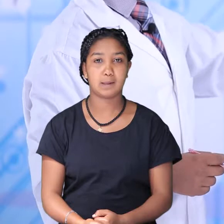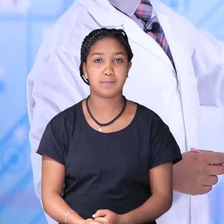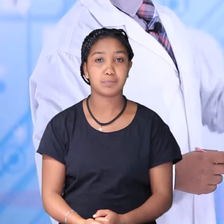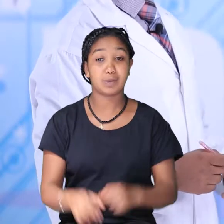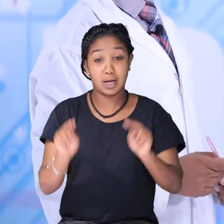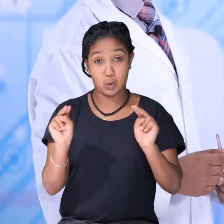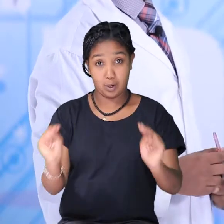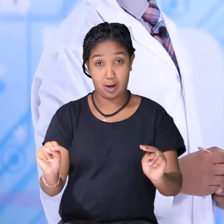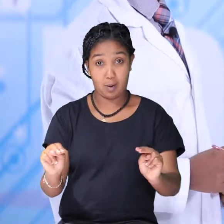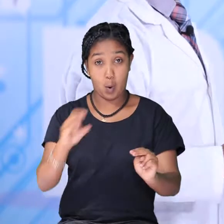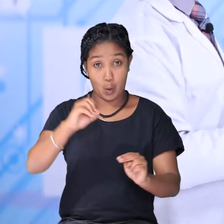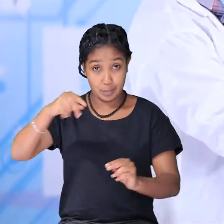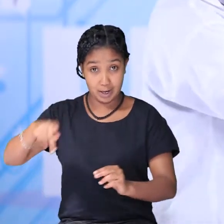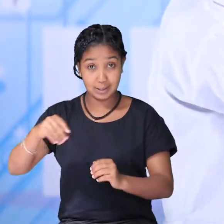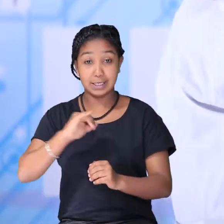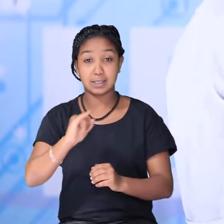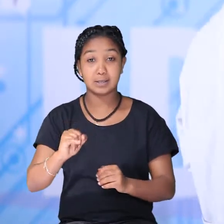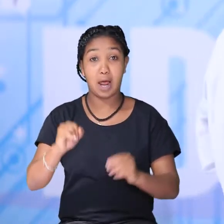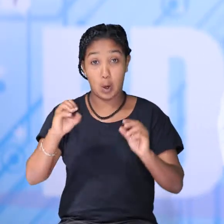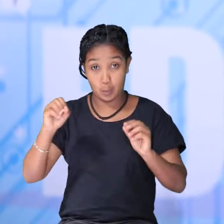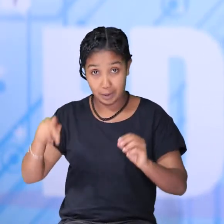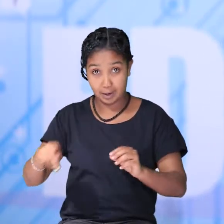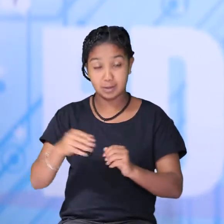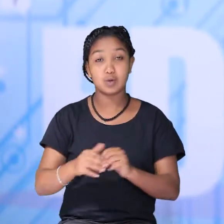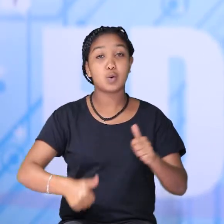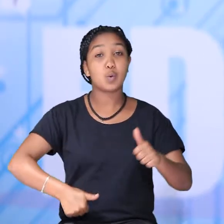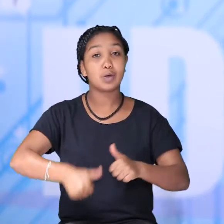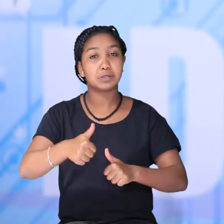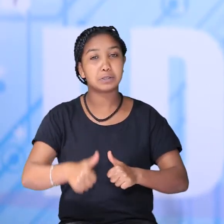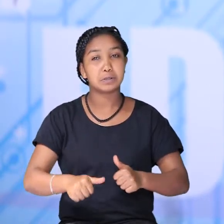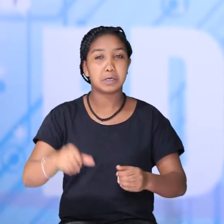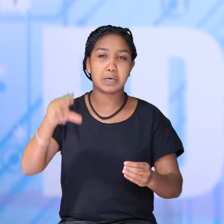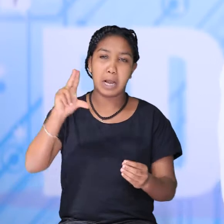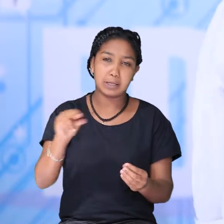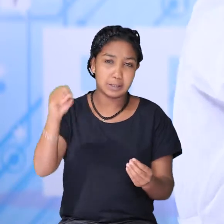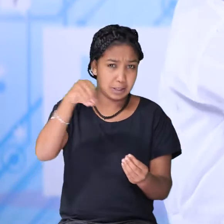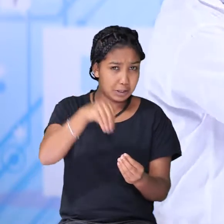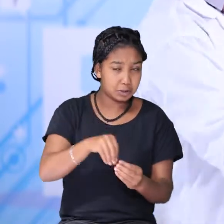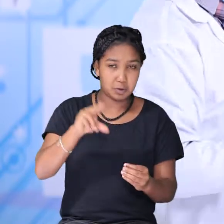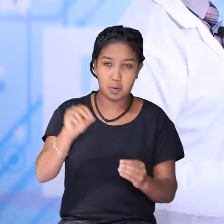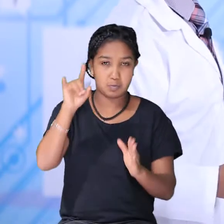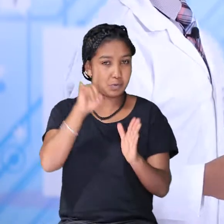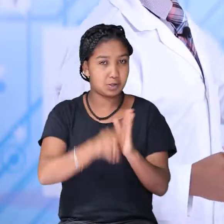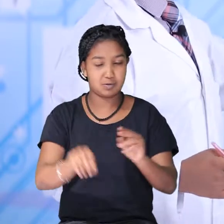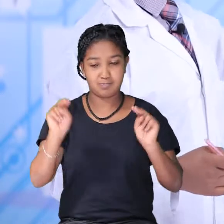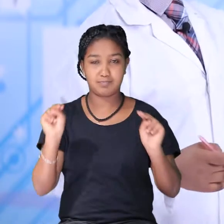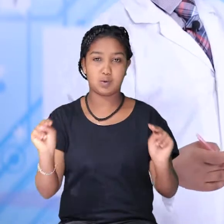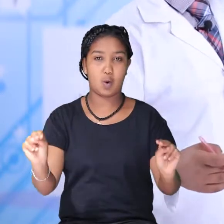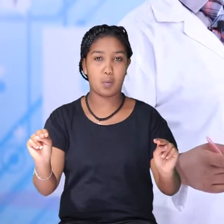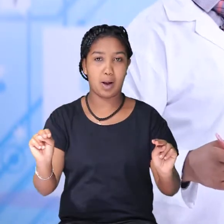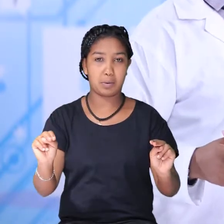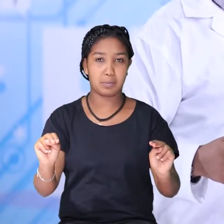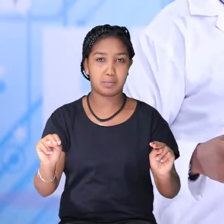A neutral operant is an operant which neither increases nor decreases the probability